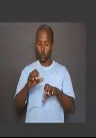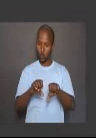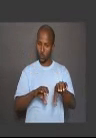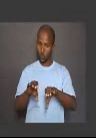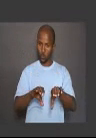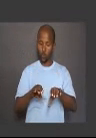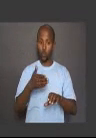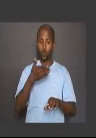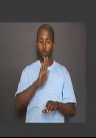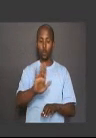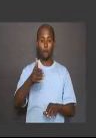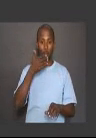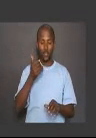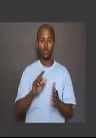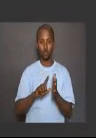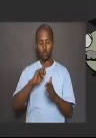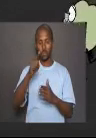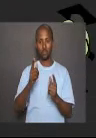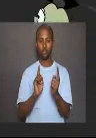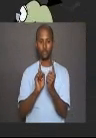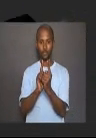I'll be back in 5 minutes.